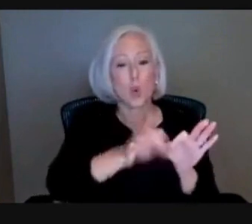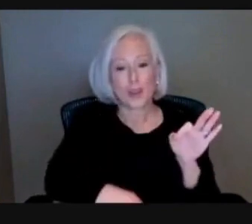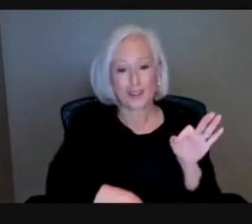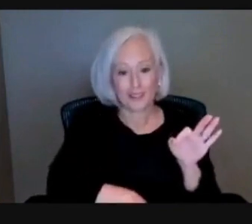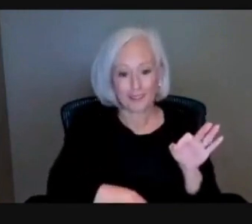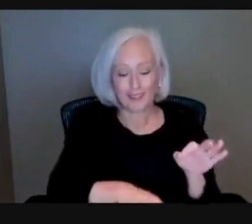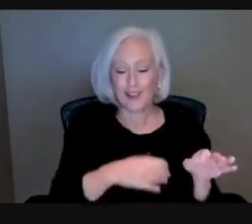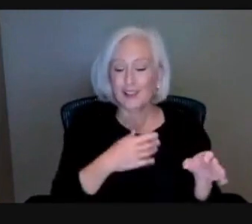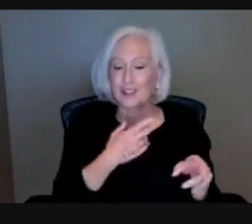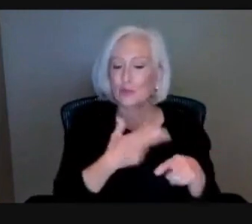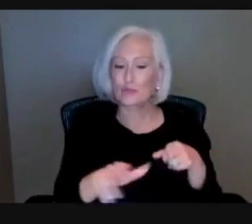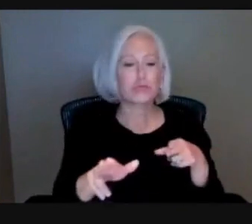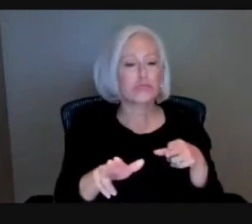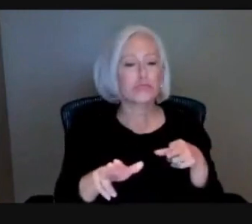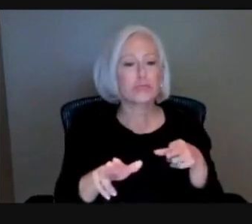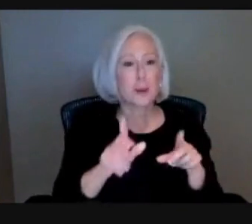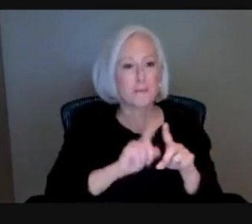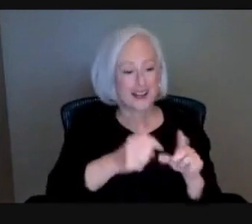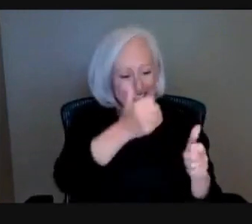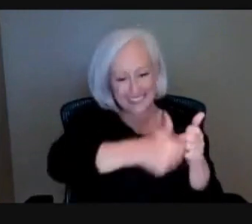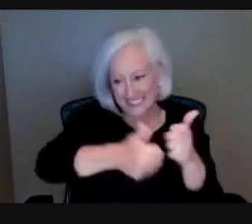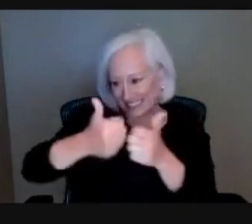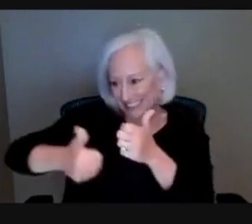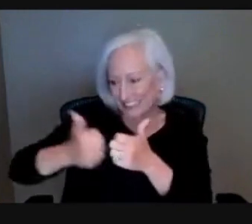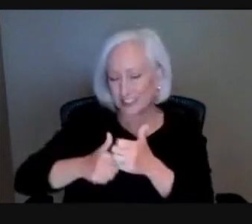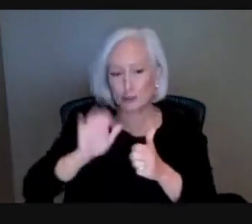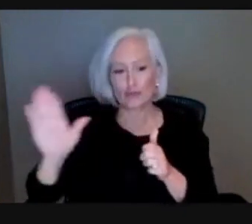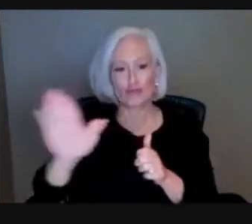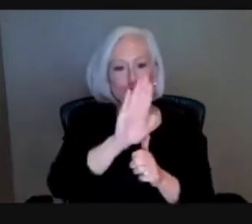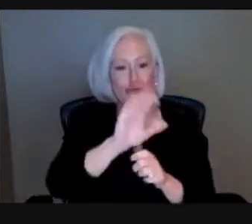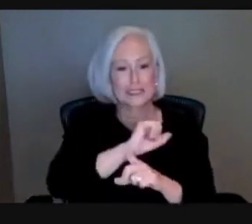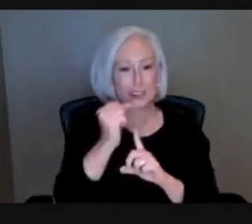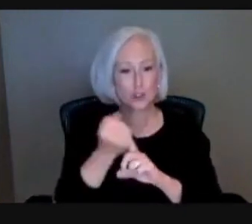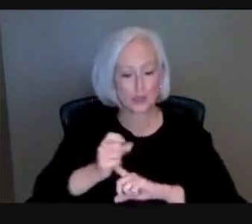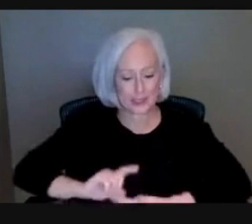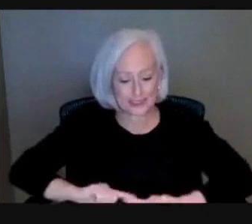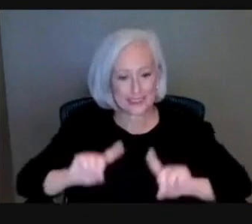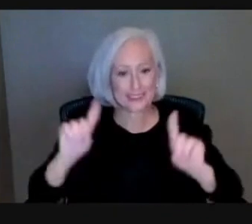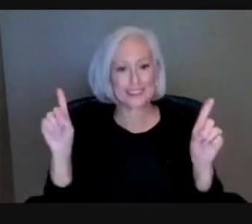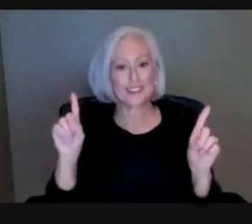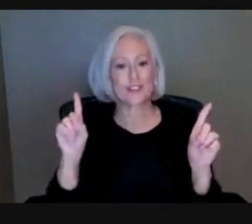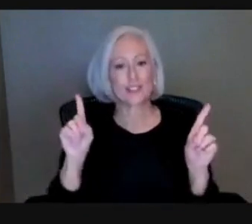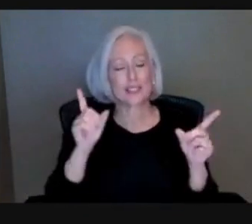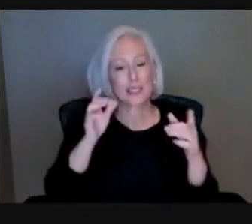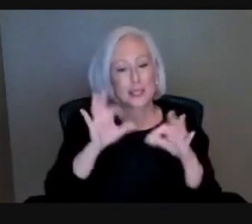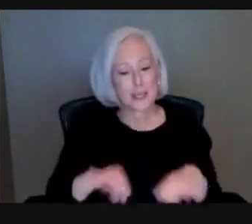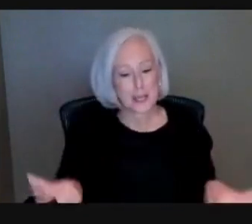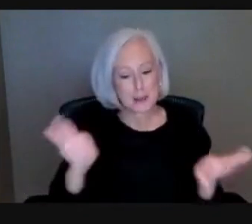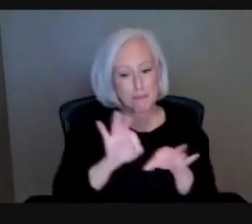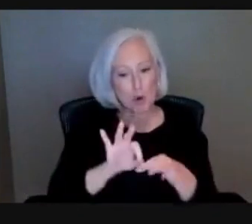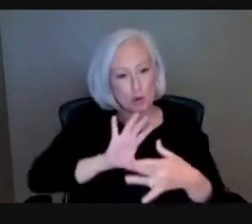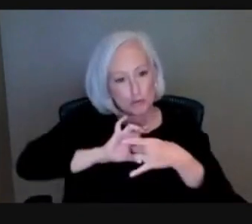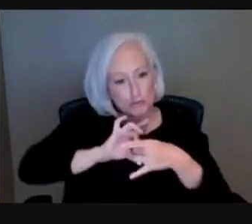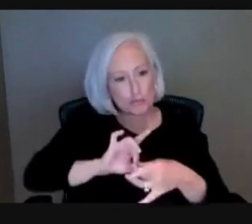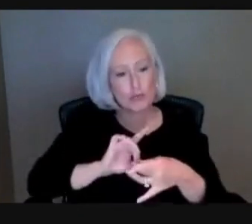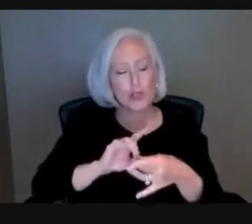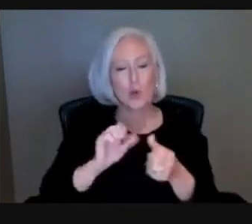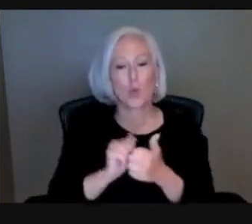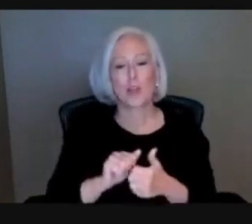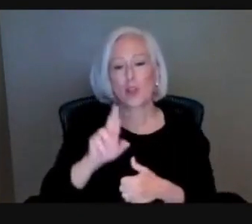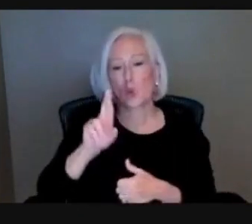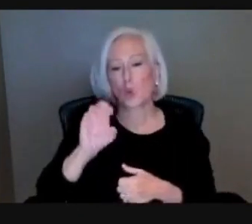is absolutely different, again, make sure that you are well in line with your real estate professional and your mortgage